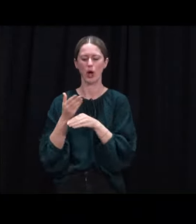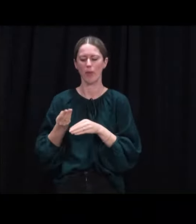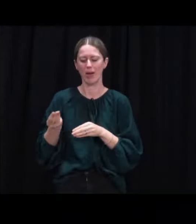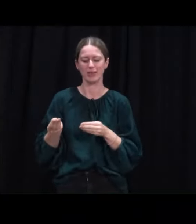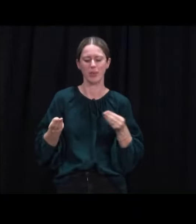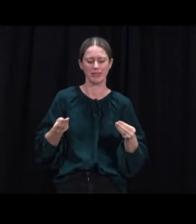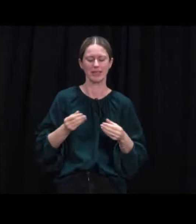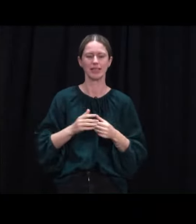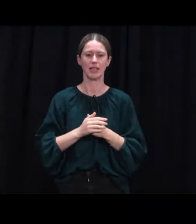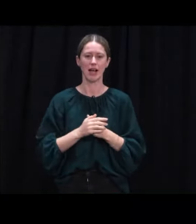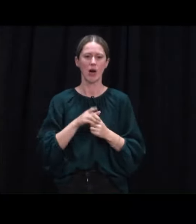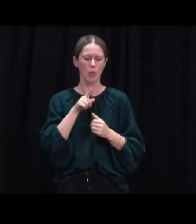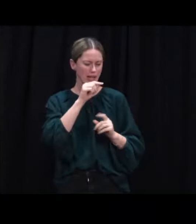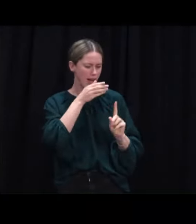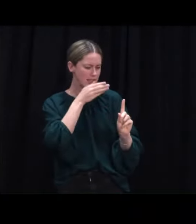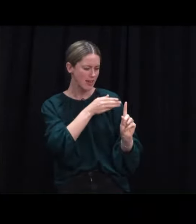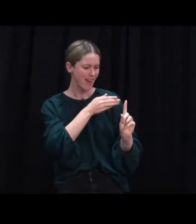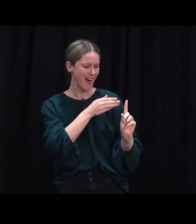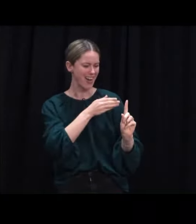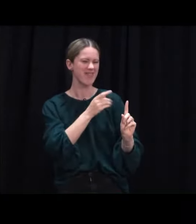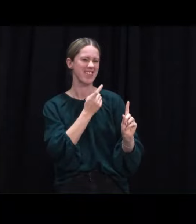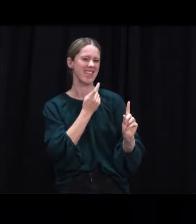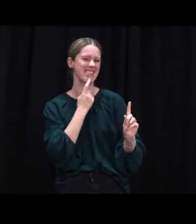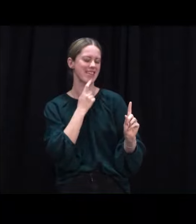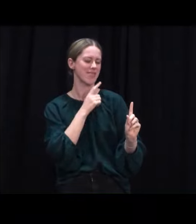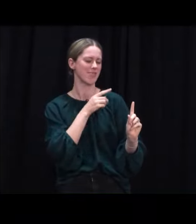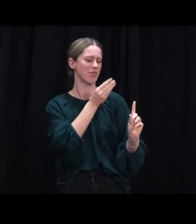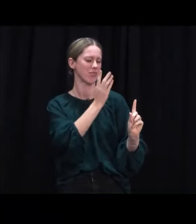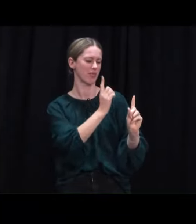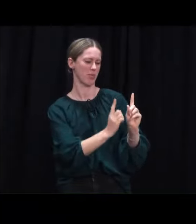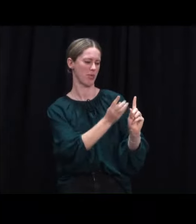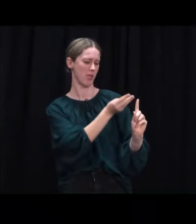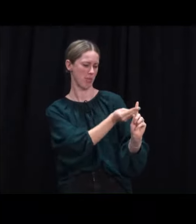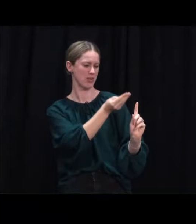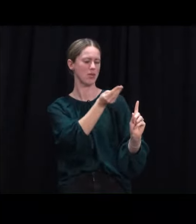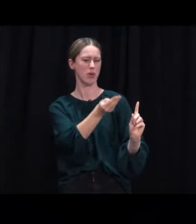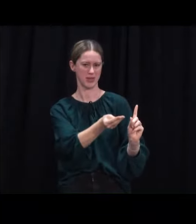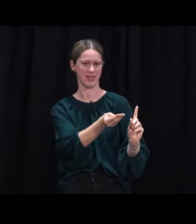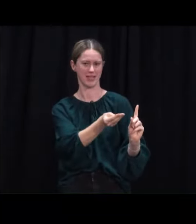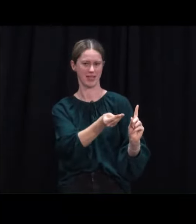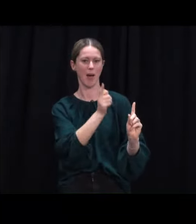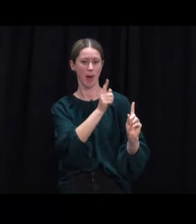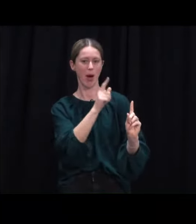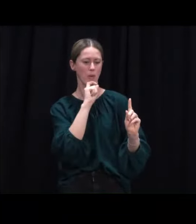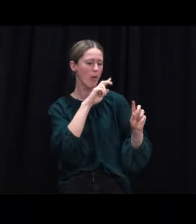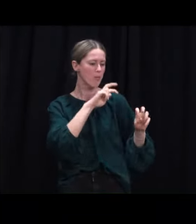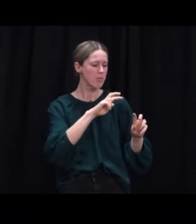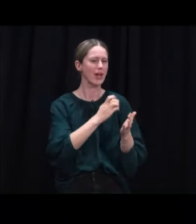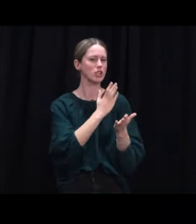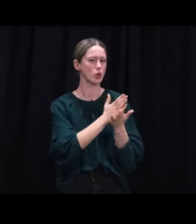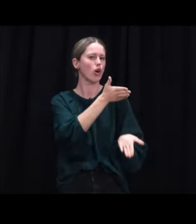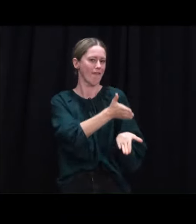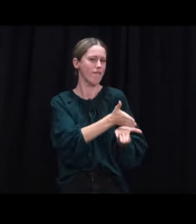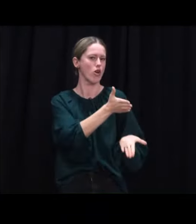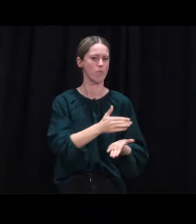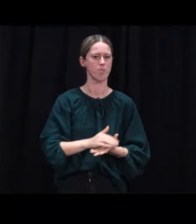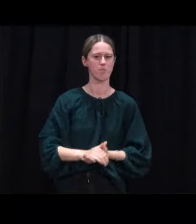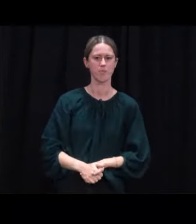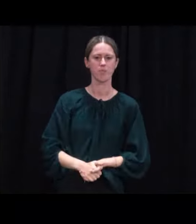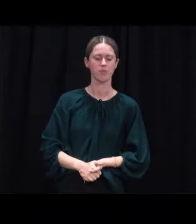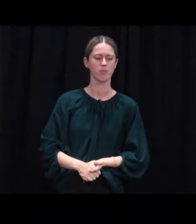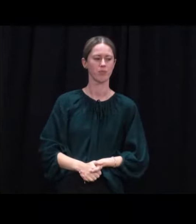link, and the exact person-to-person link is still being elaborated. As I said